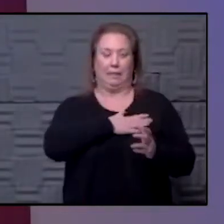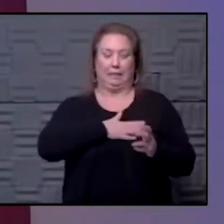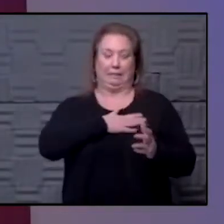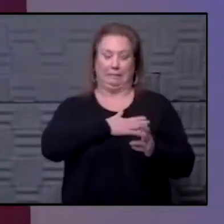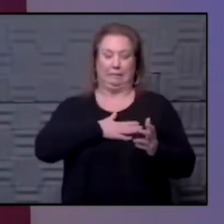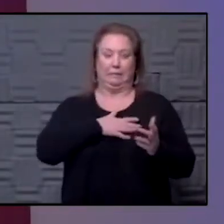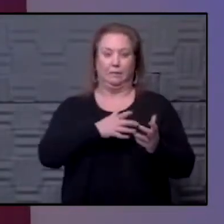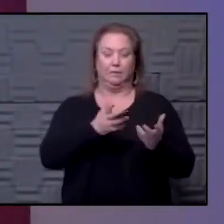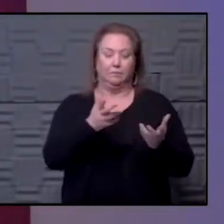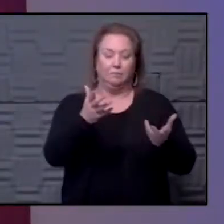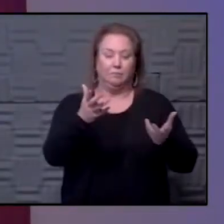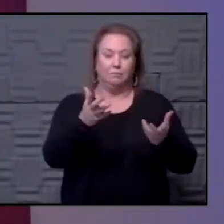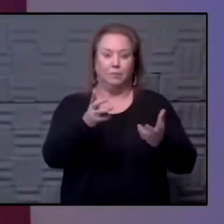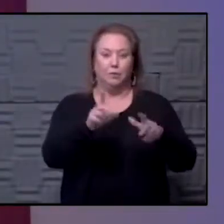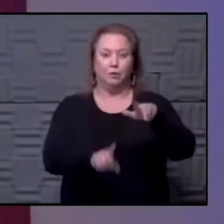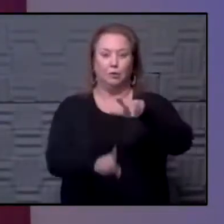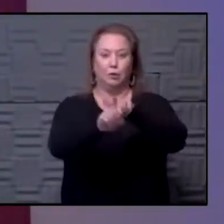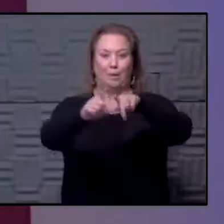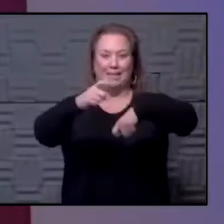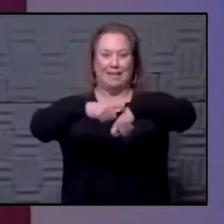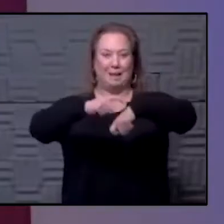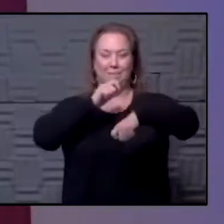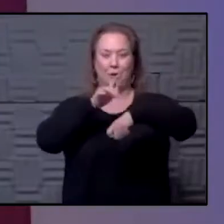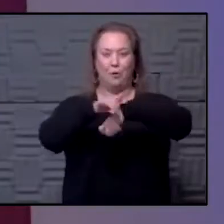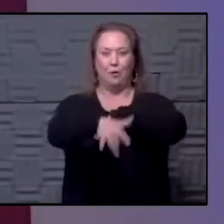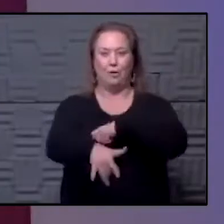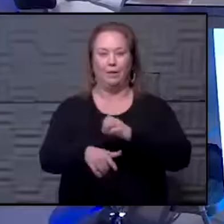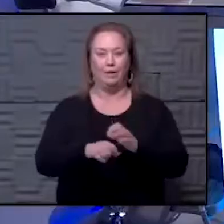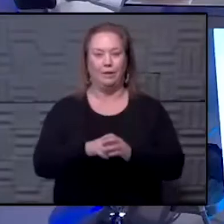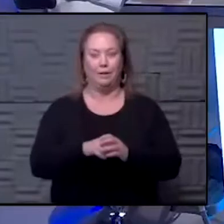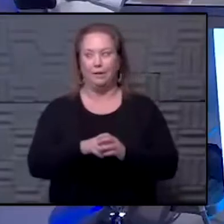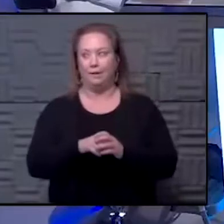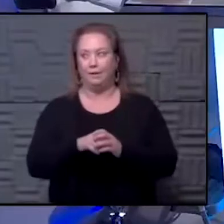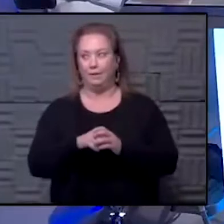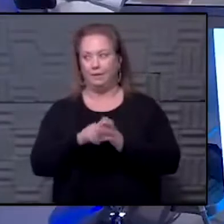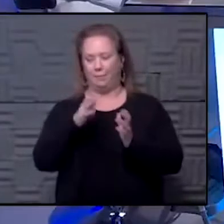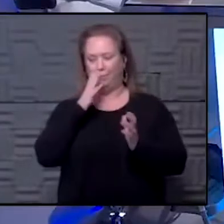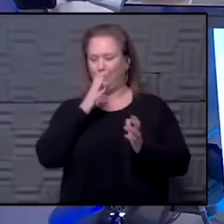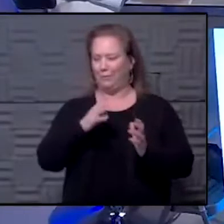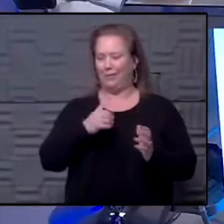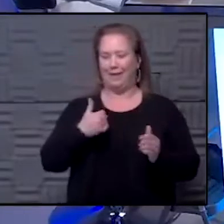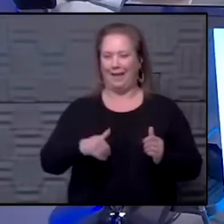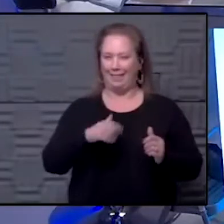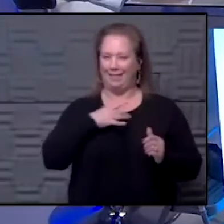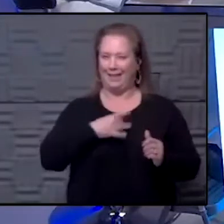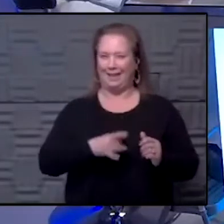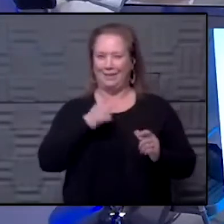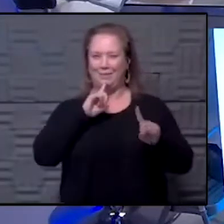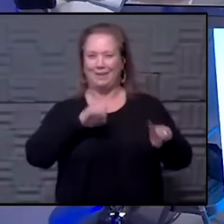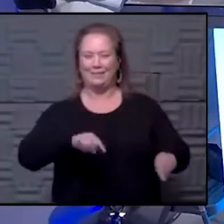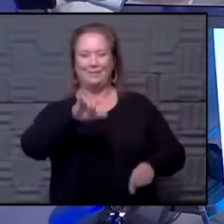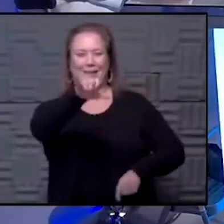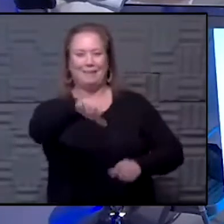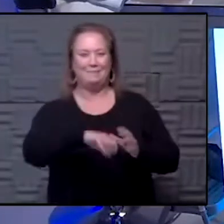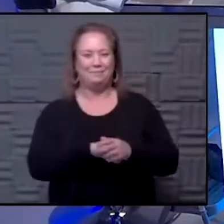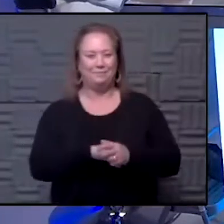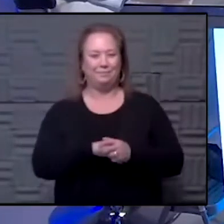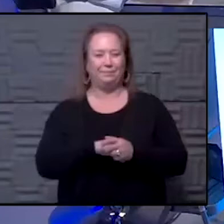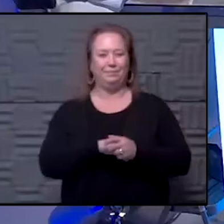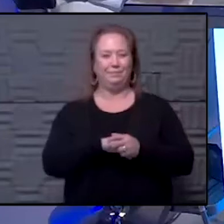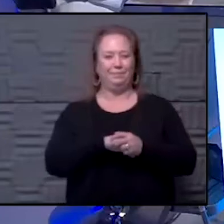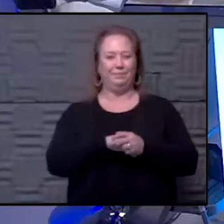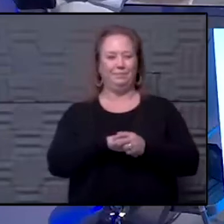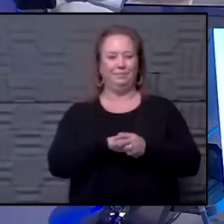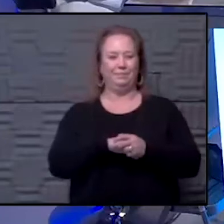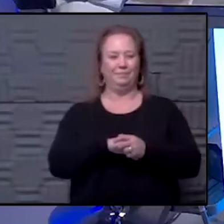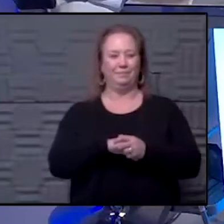you prepare? Show up on time. Yeah. I like how you were right on beat with that. That was impressive right there. That was good. Remind me of my